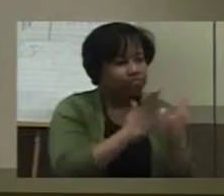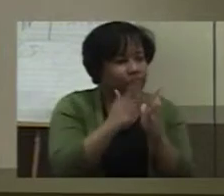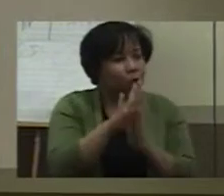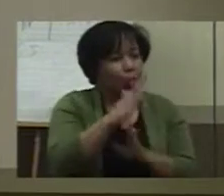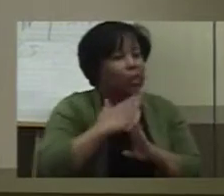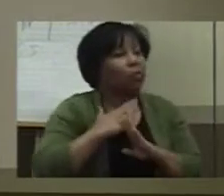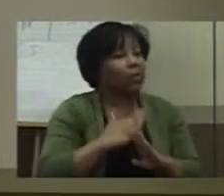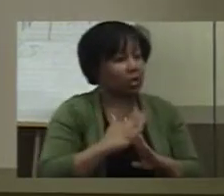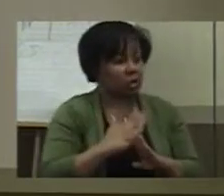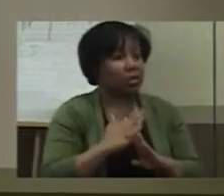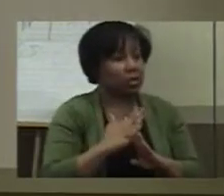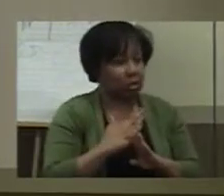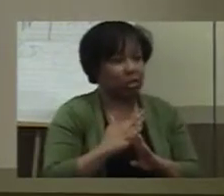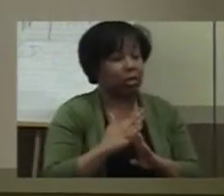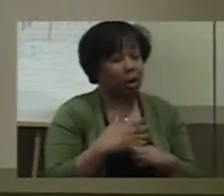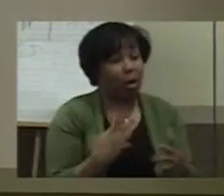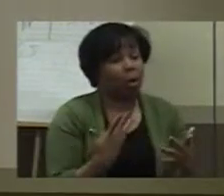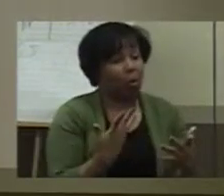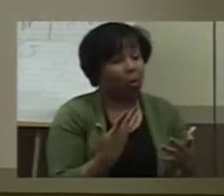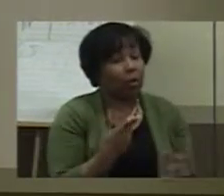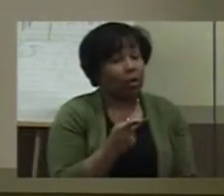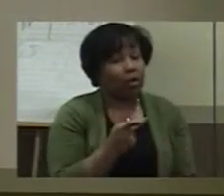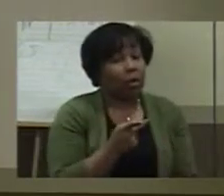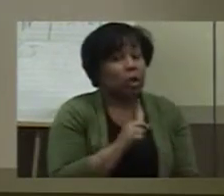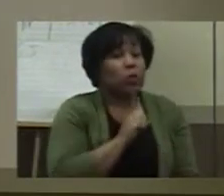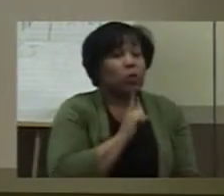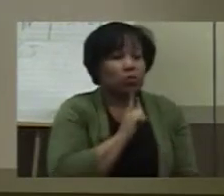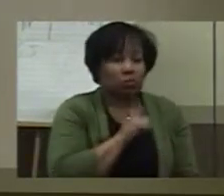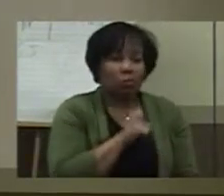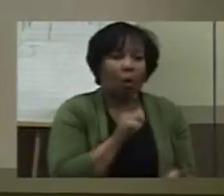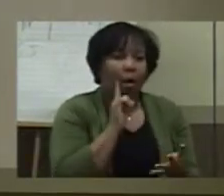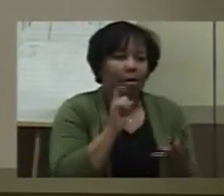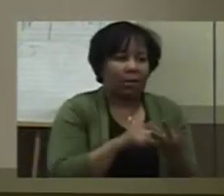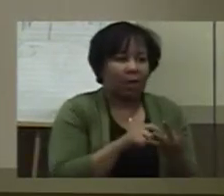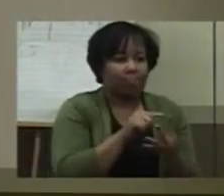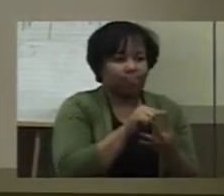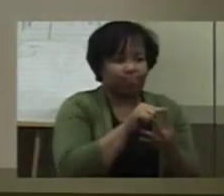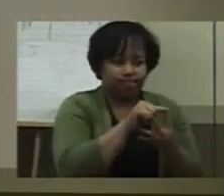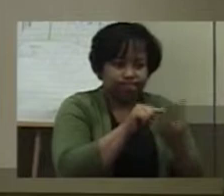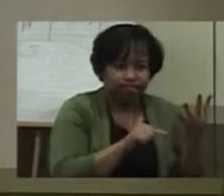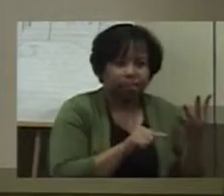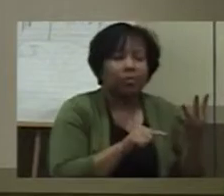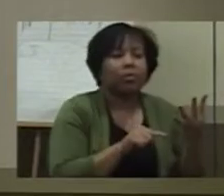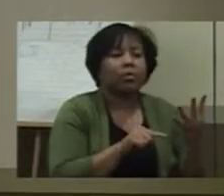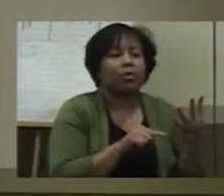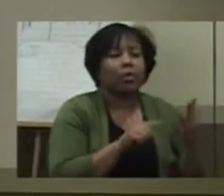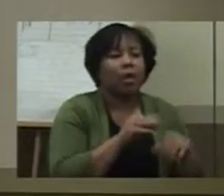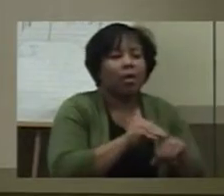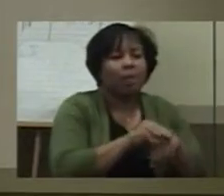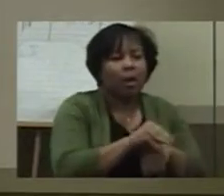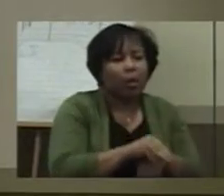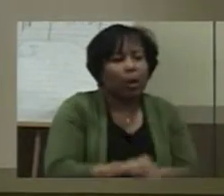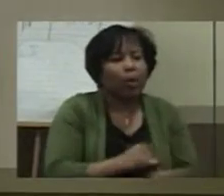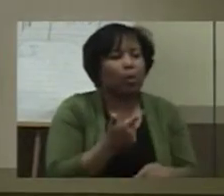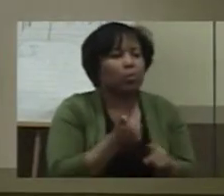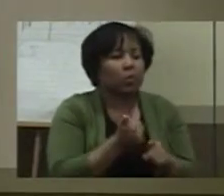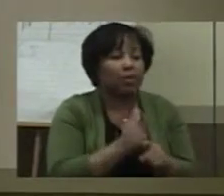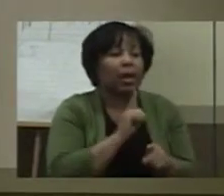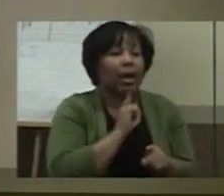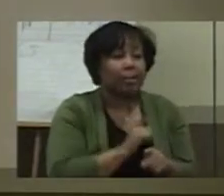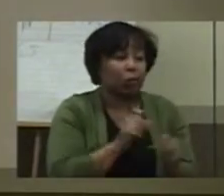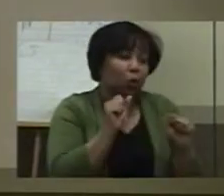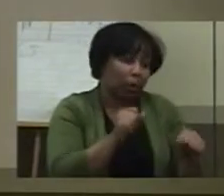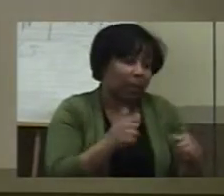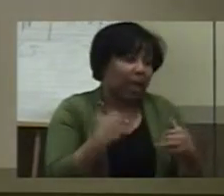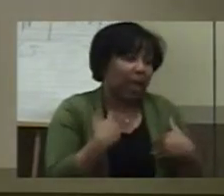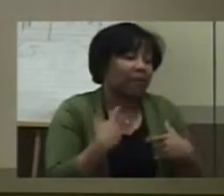intervention. Okay, so you absolutely identified several variables that absolutely